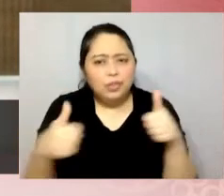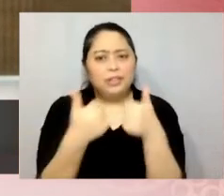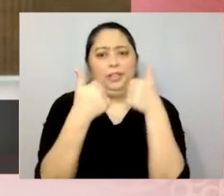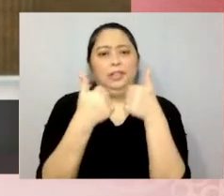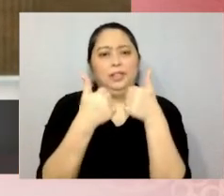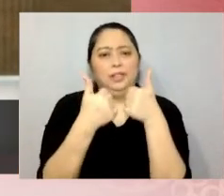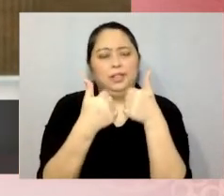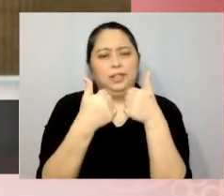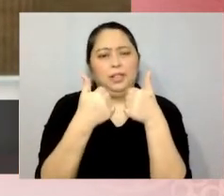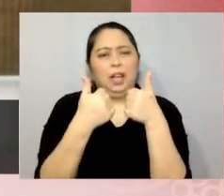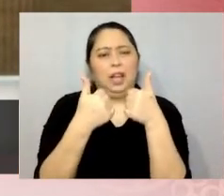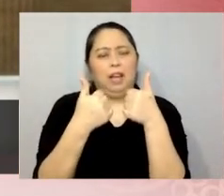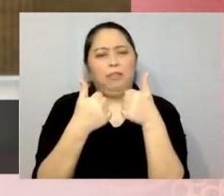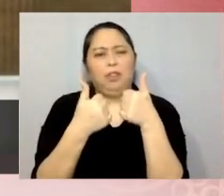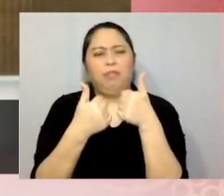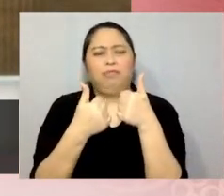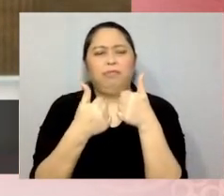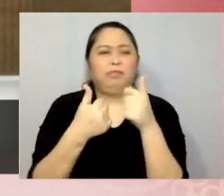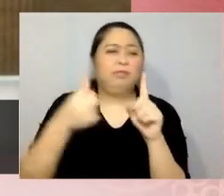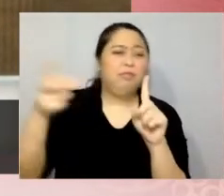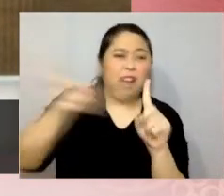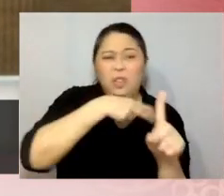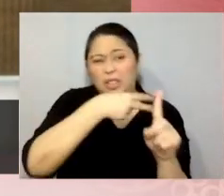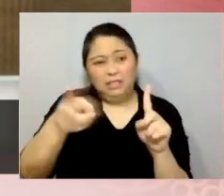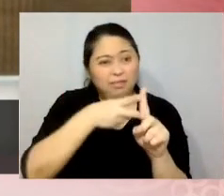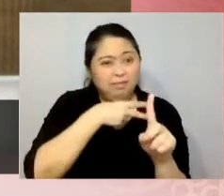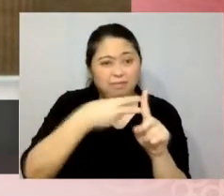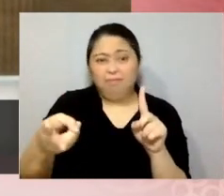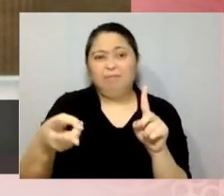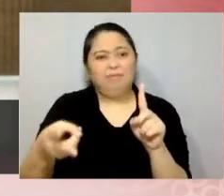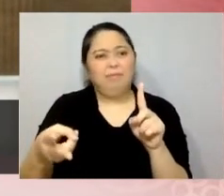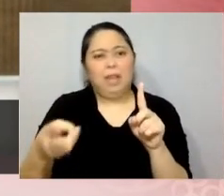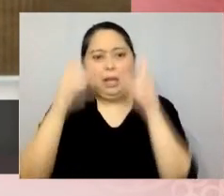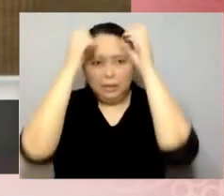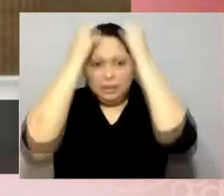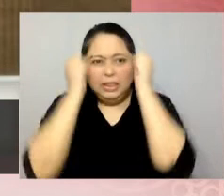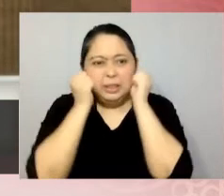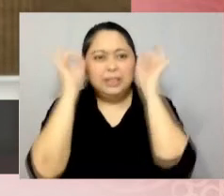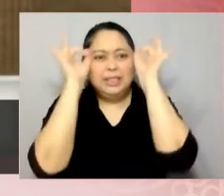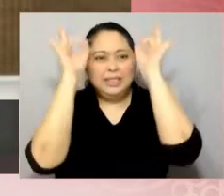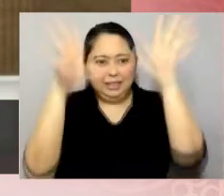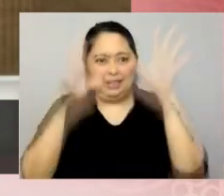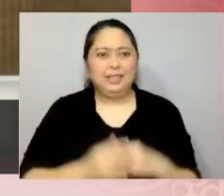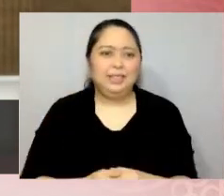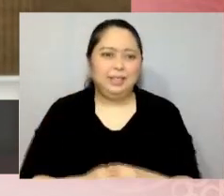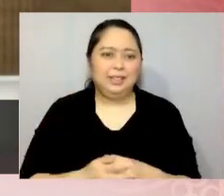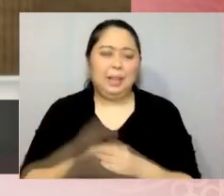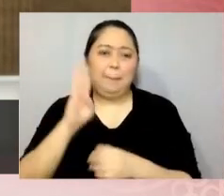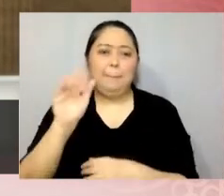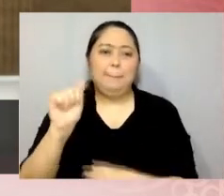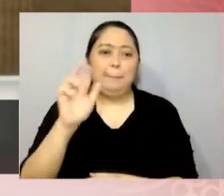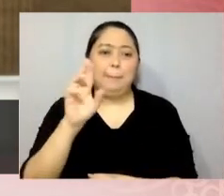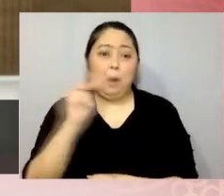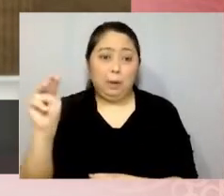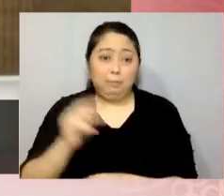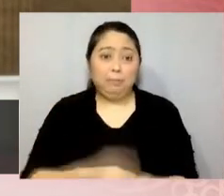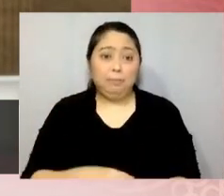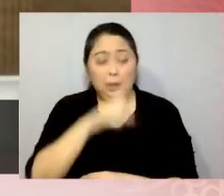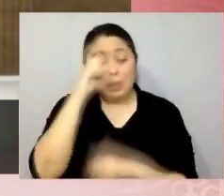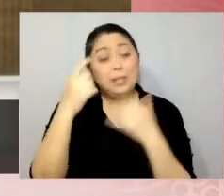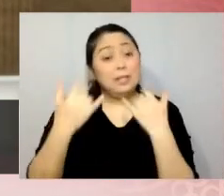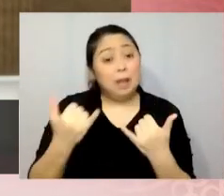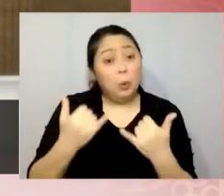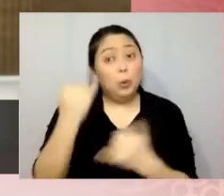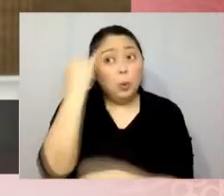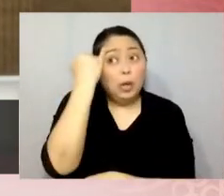by the challenges of violent extremism in the region. Alam po naman natin na yung ideology na to is a foreign